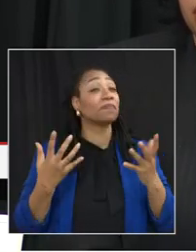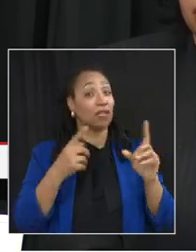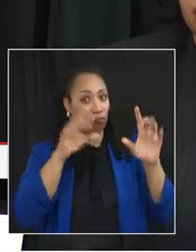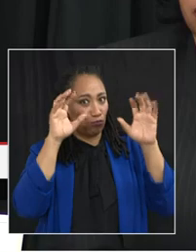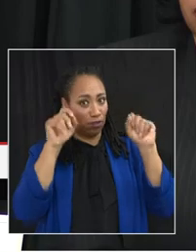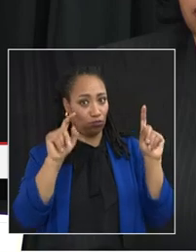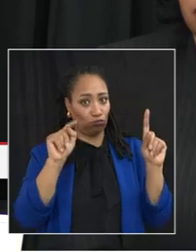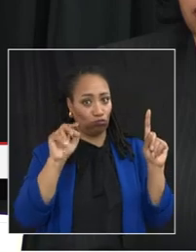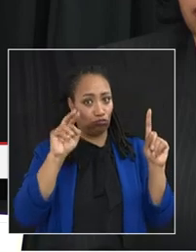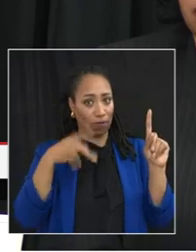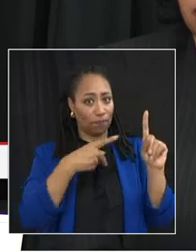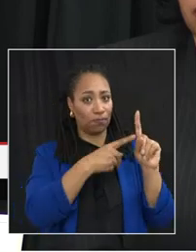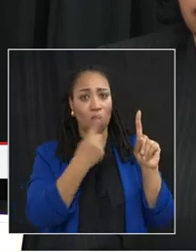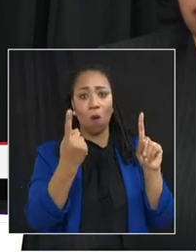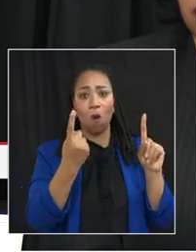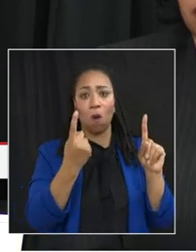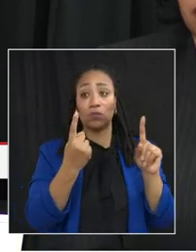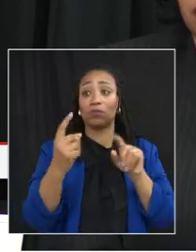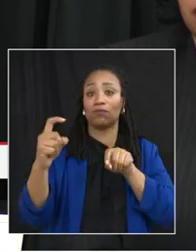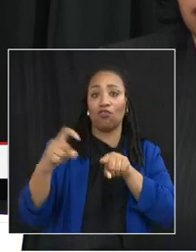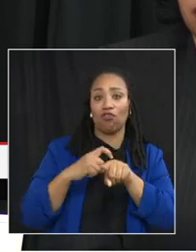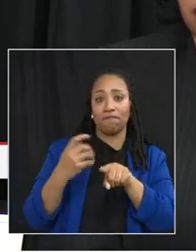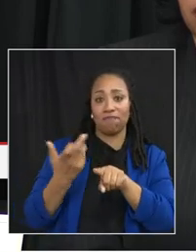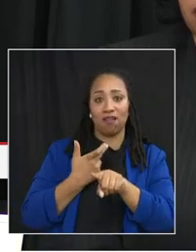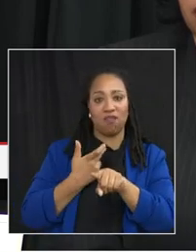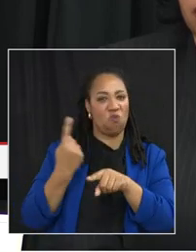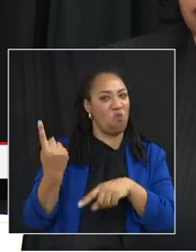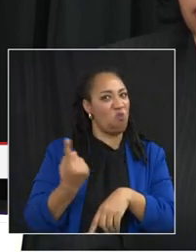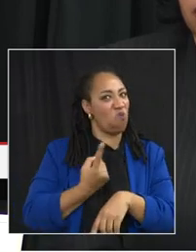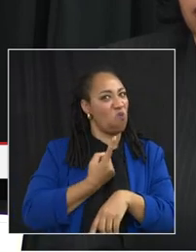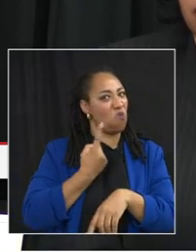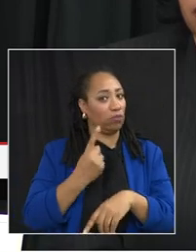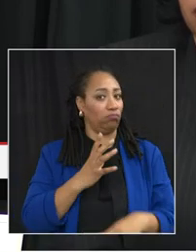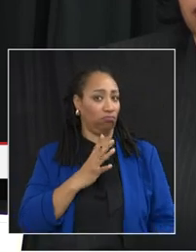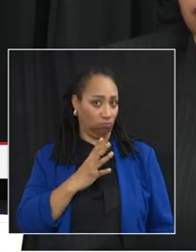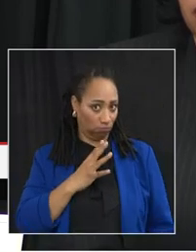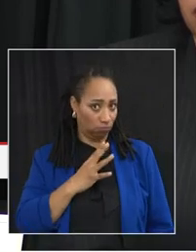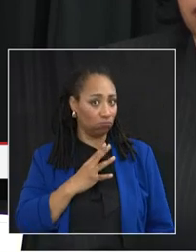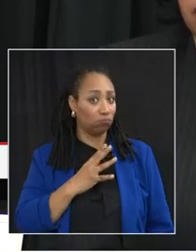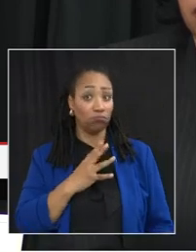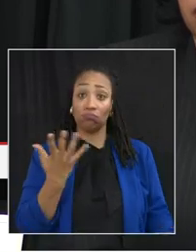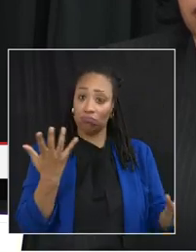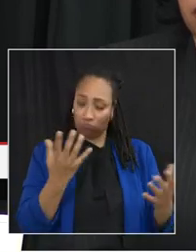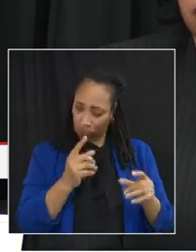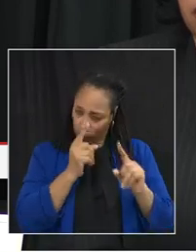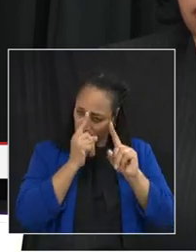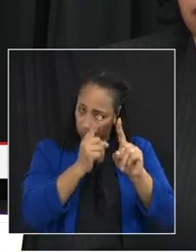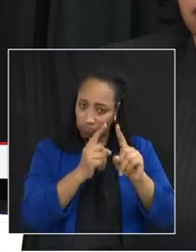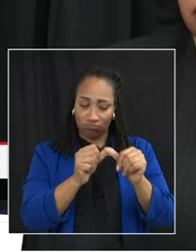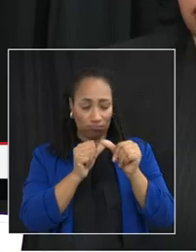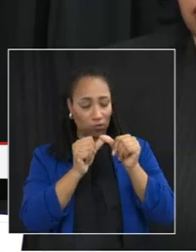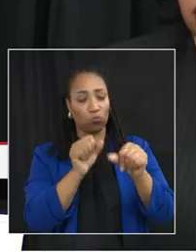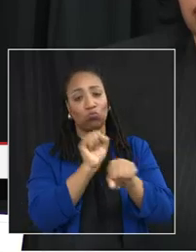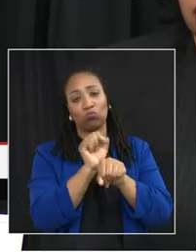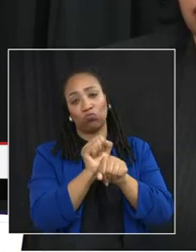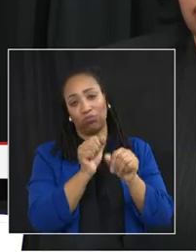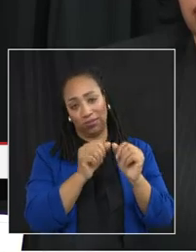working with the president. We're going to keep working with the Congress. And because of our